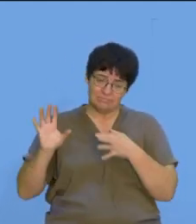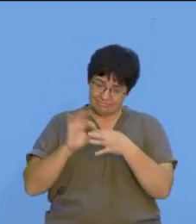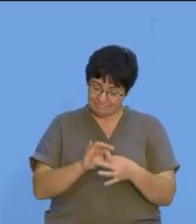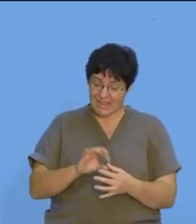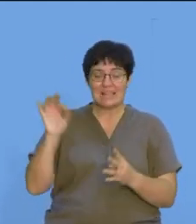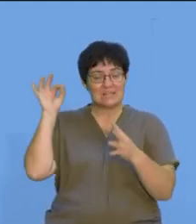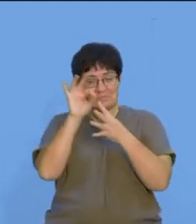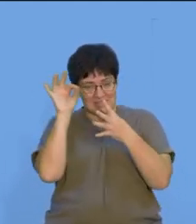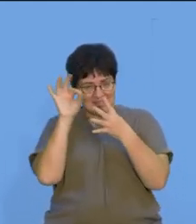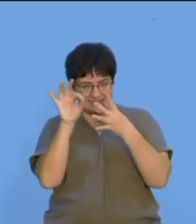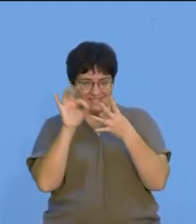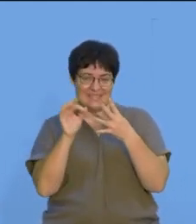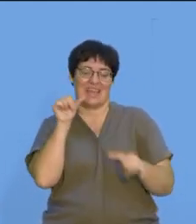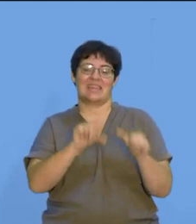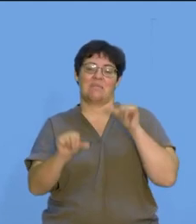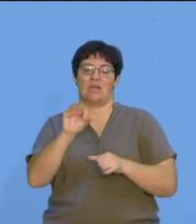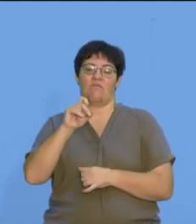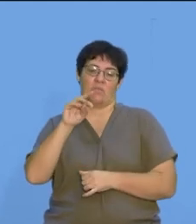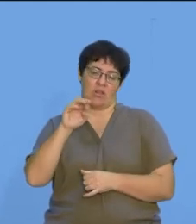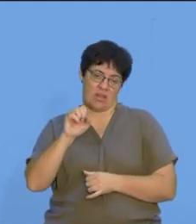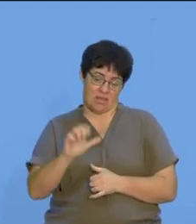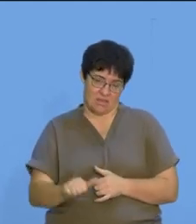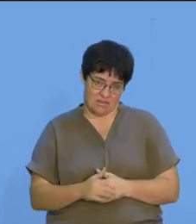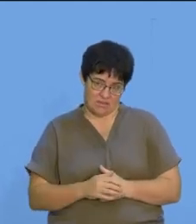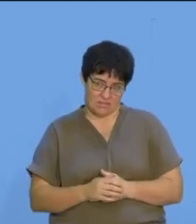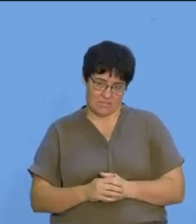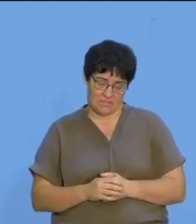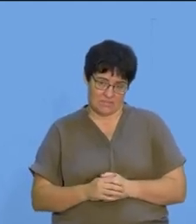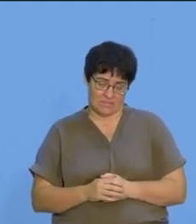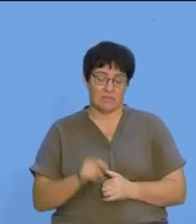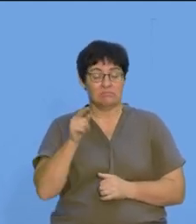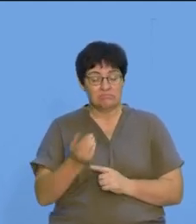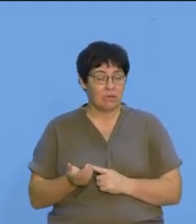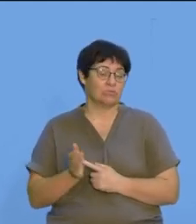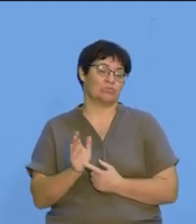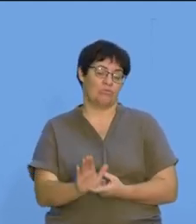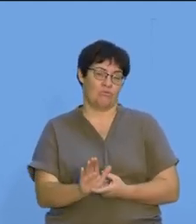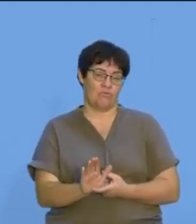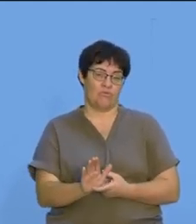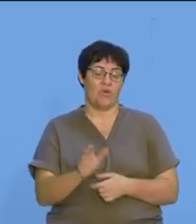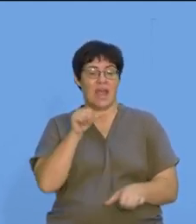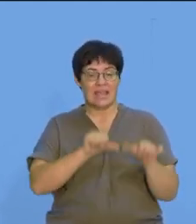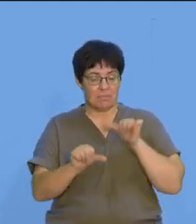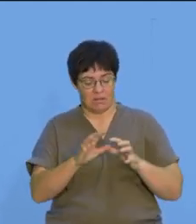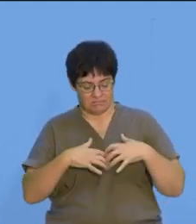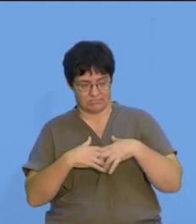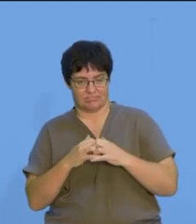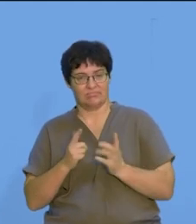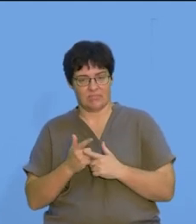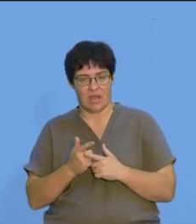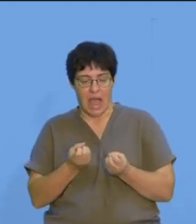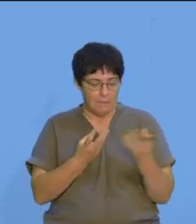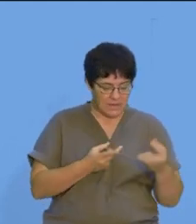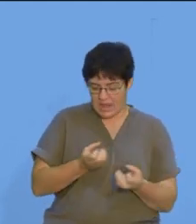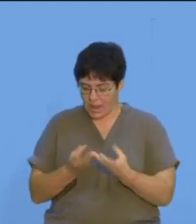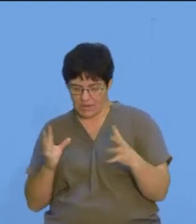actually related to specific chemical formulae. Okay, so a chemical formula essentially shows the chemical